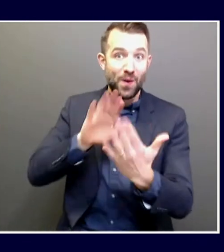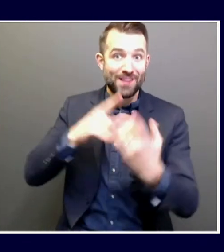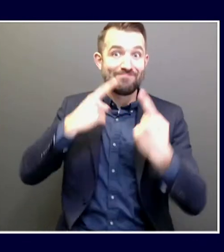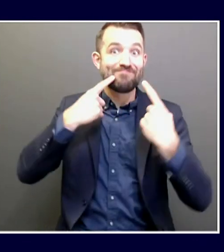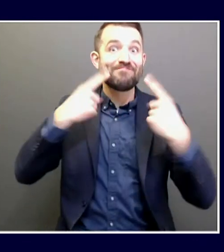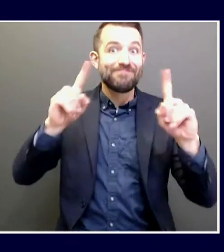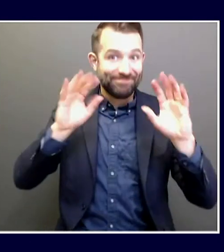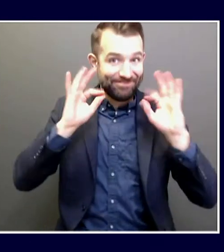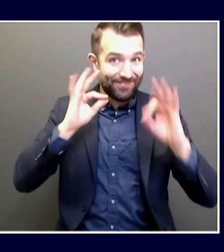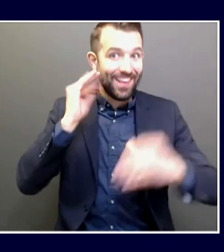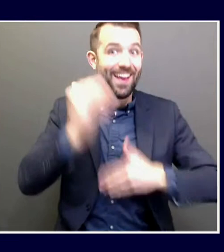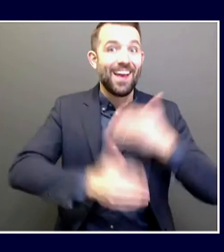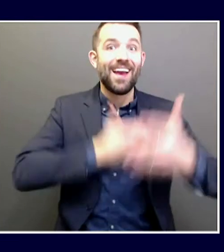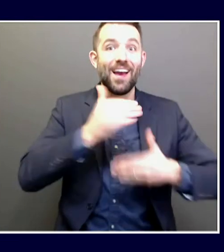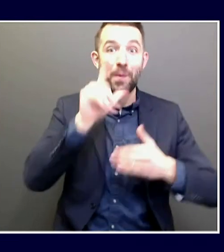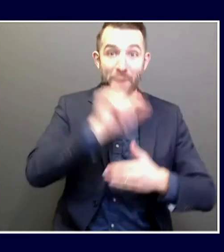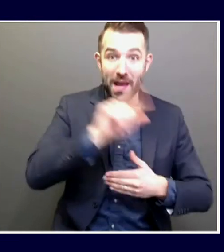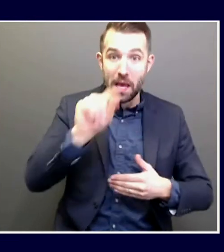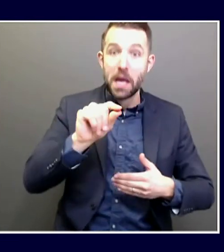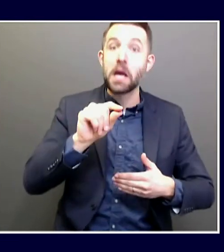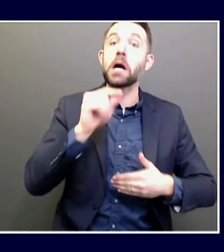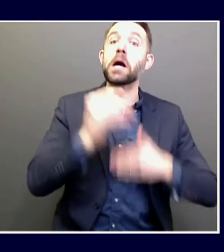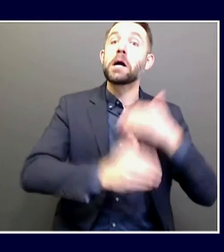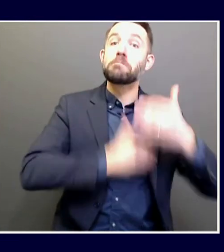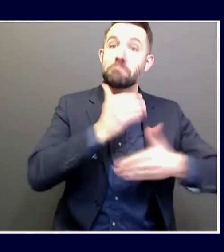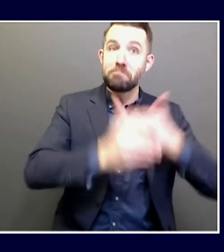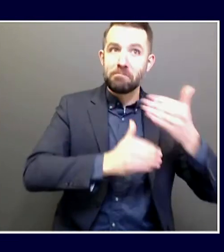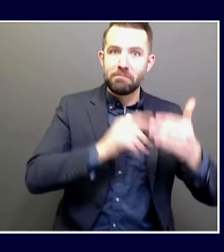the benefits of in-person education.